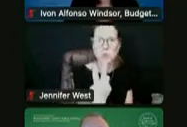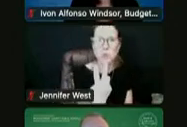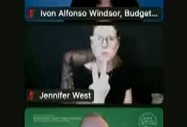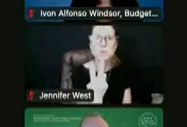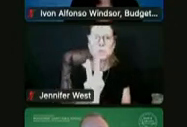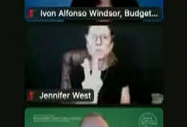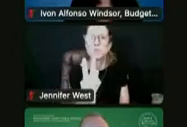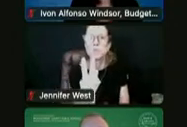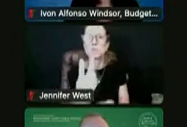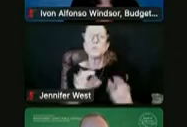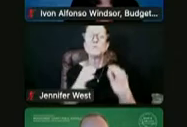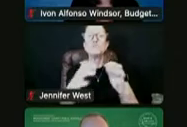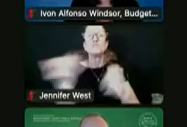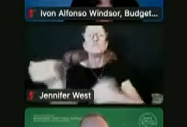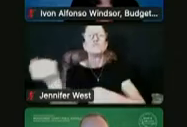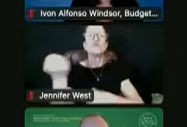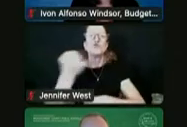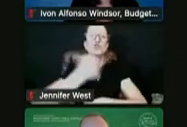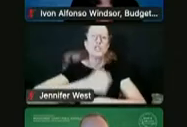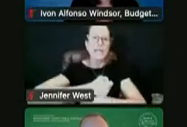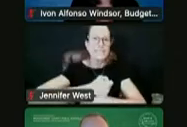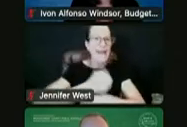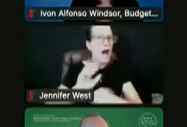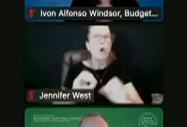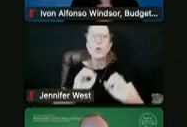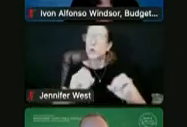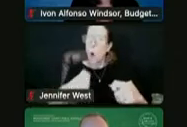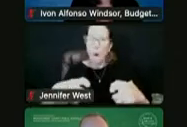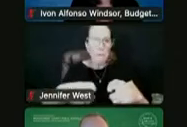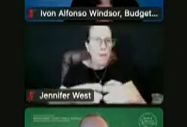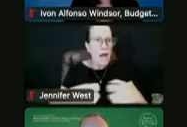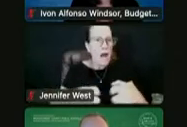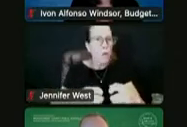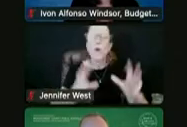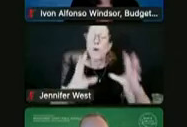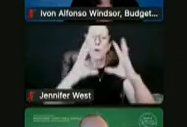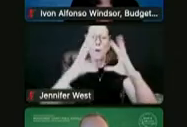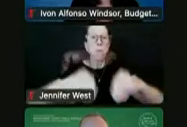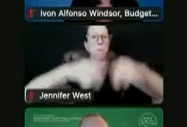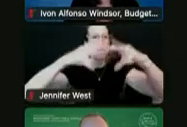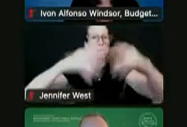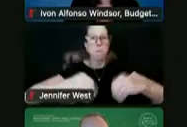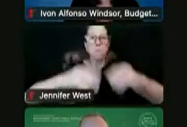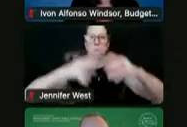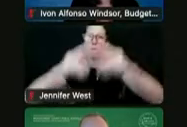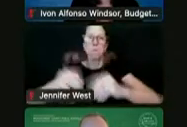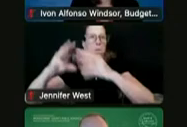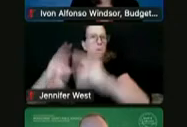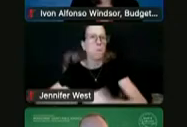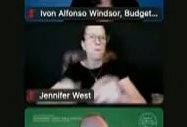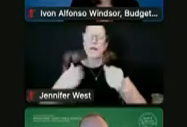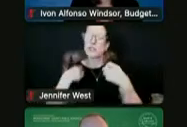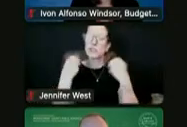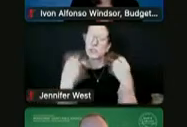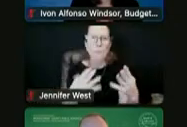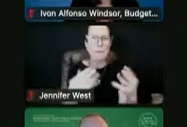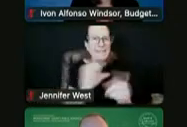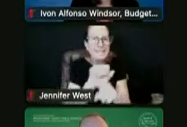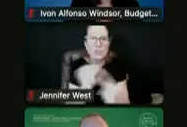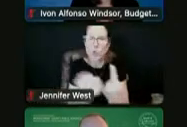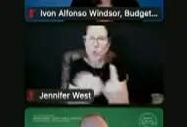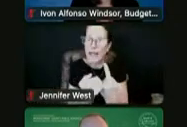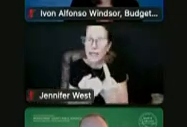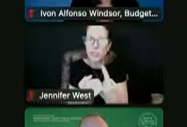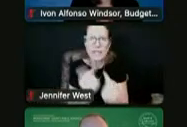the systems that support school operations. I mean, there were so many factors that went into this that, you know, really had